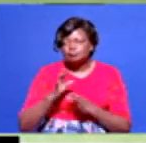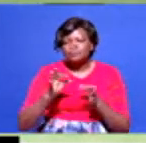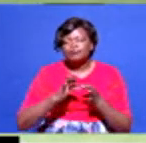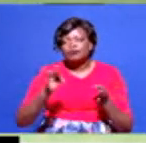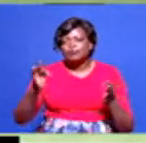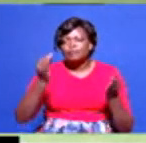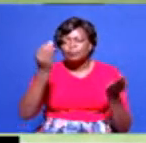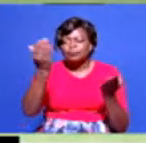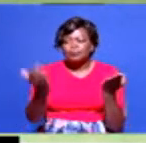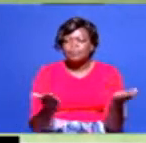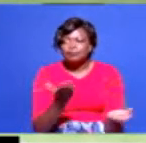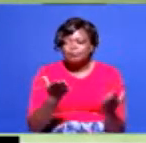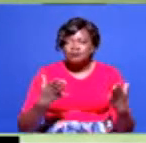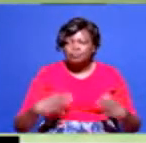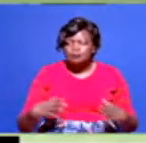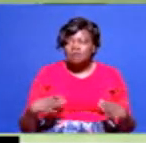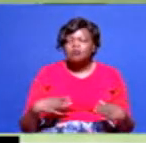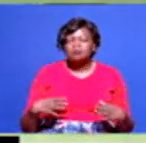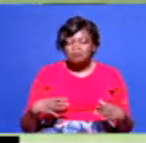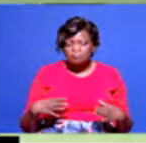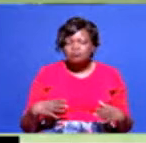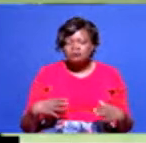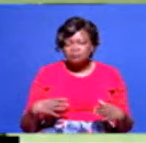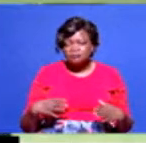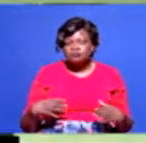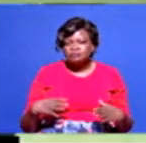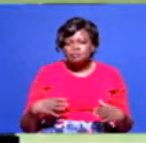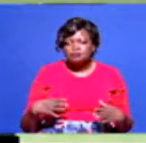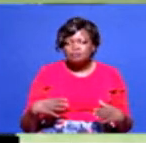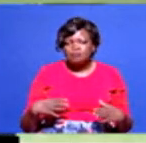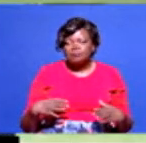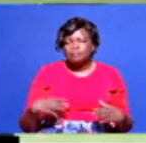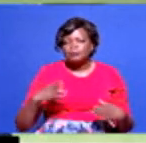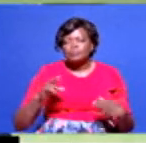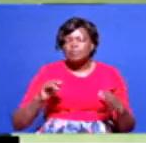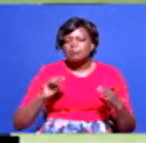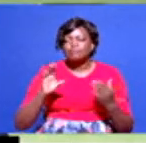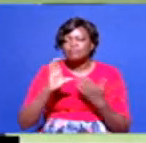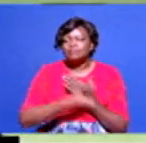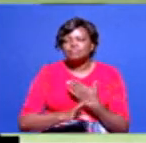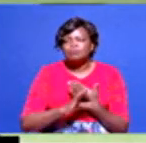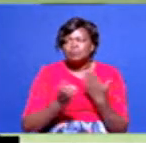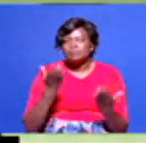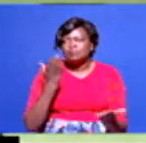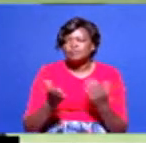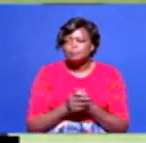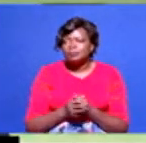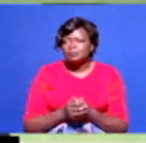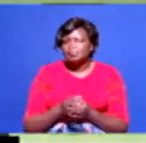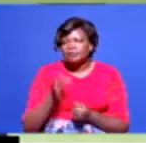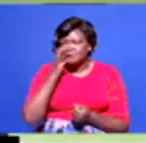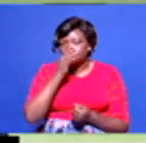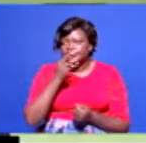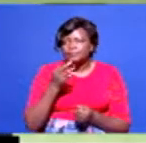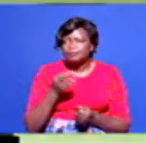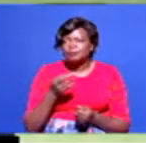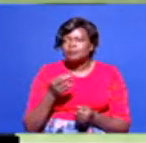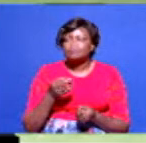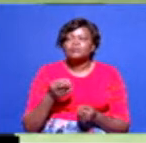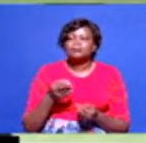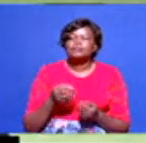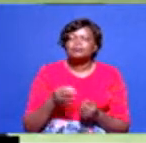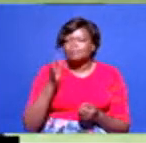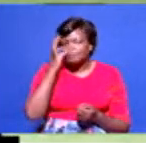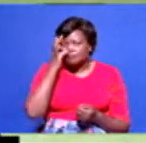service to people and mankind, humankind, and to this country. May Mwai Kibaki, Emilio Mwai